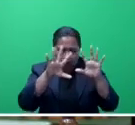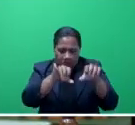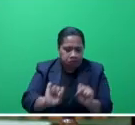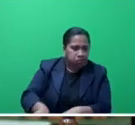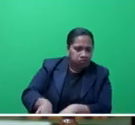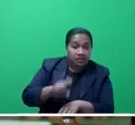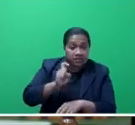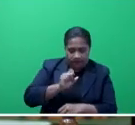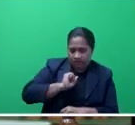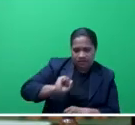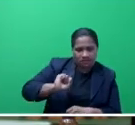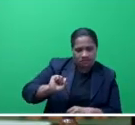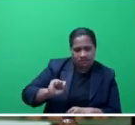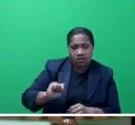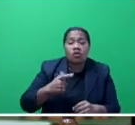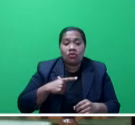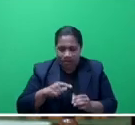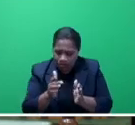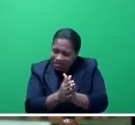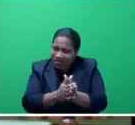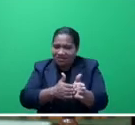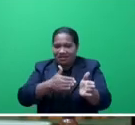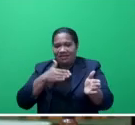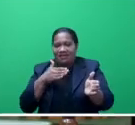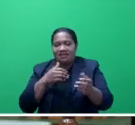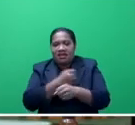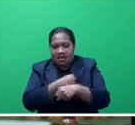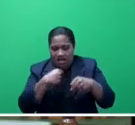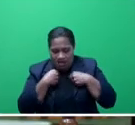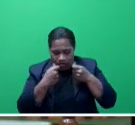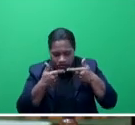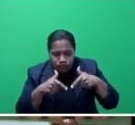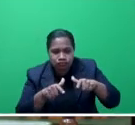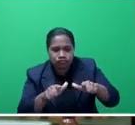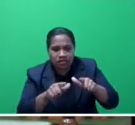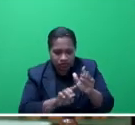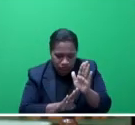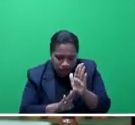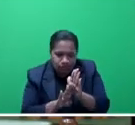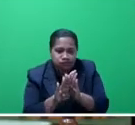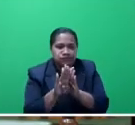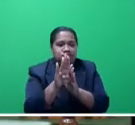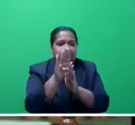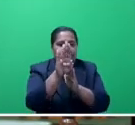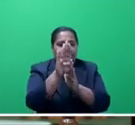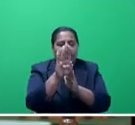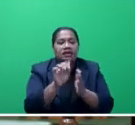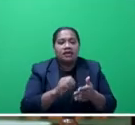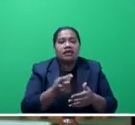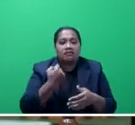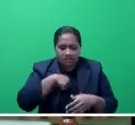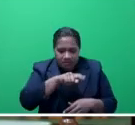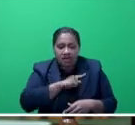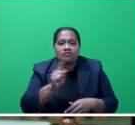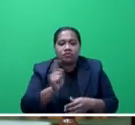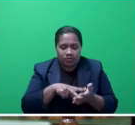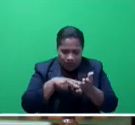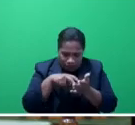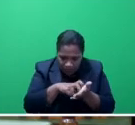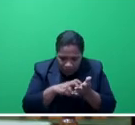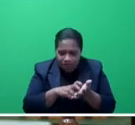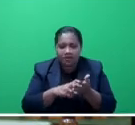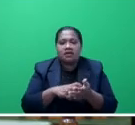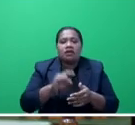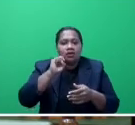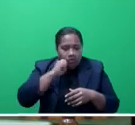means delaying development, delaying our journey to resilience, and keeping us vulnerable to those same forces we are fighting